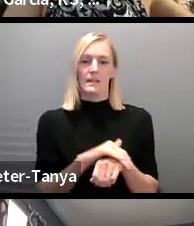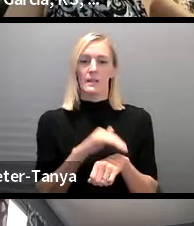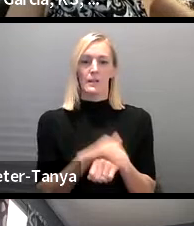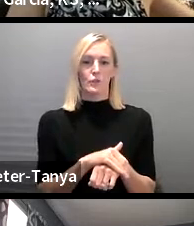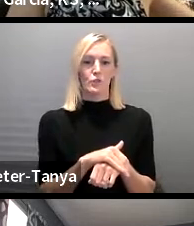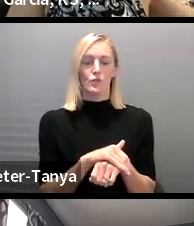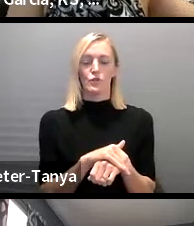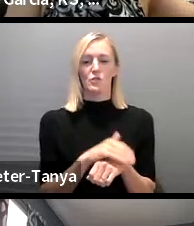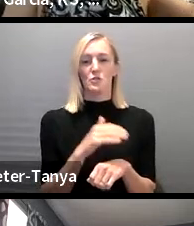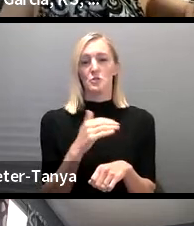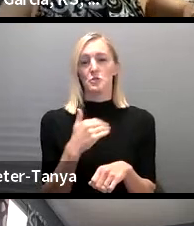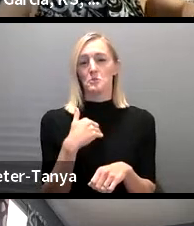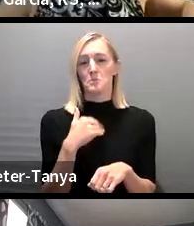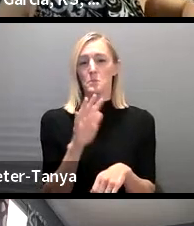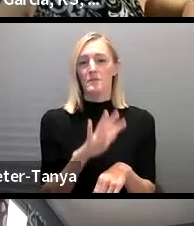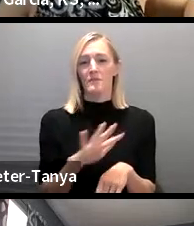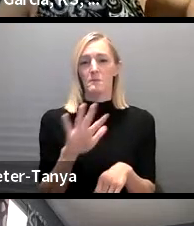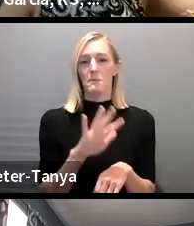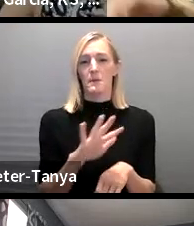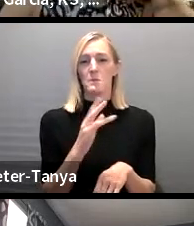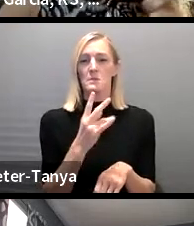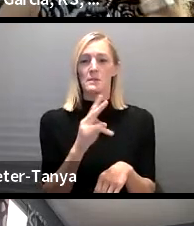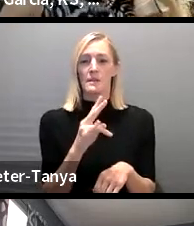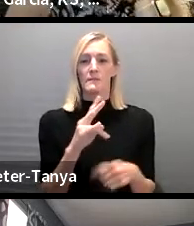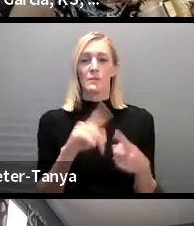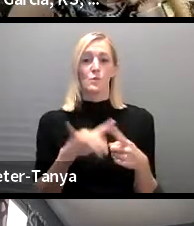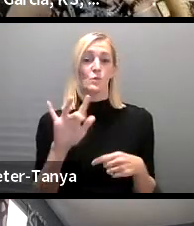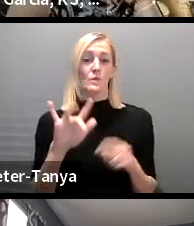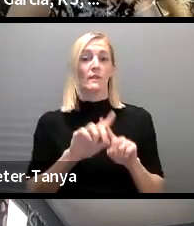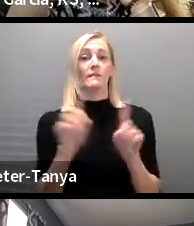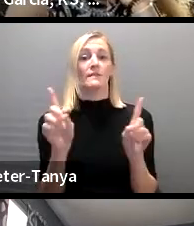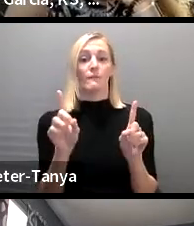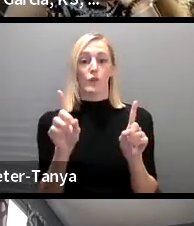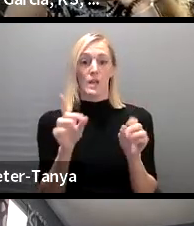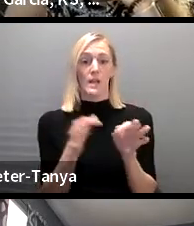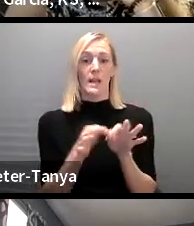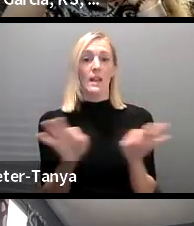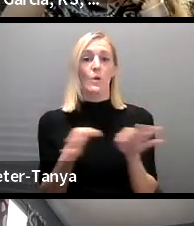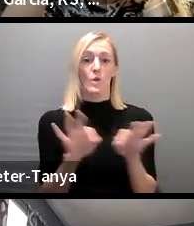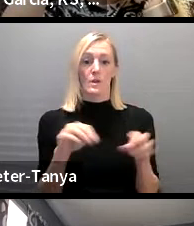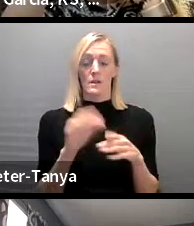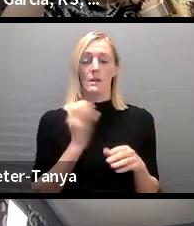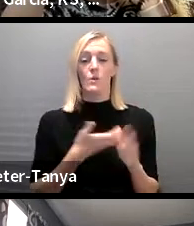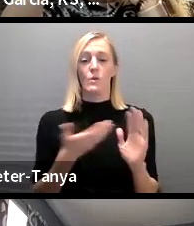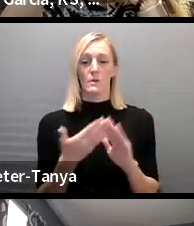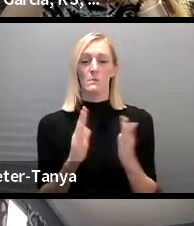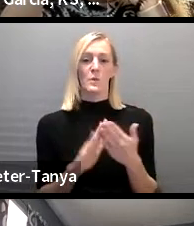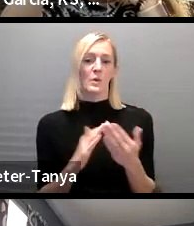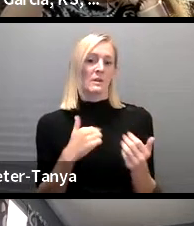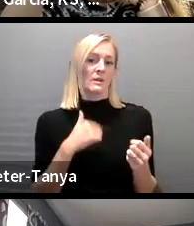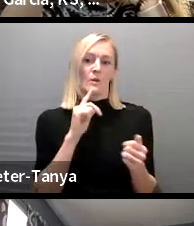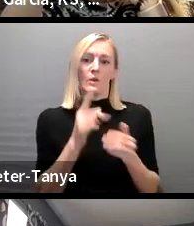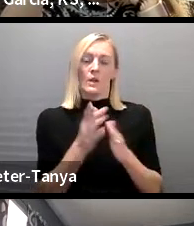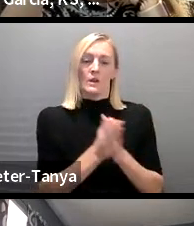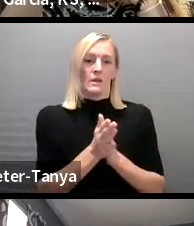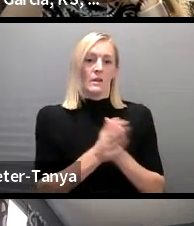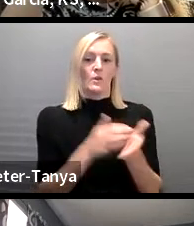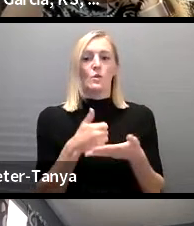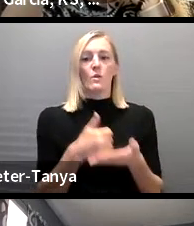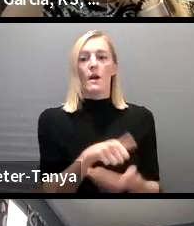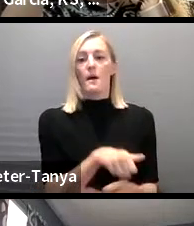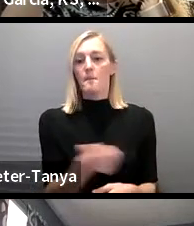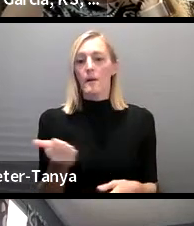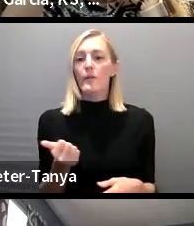at least 17 to 25 different languages in our communities. And I'm just passionate about helping others